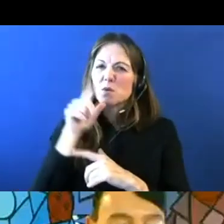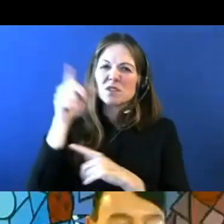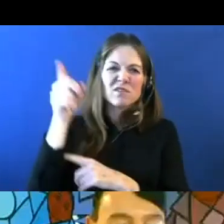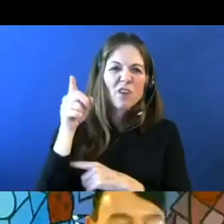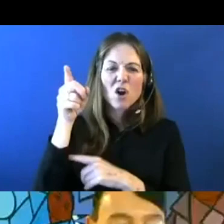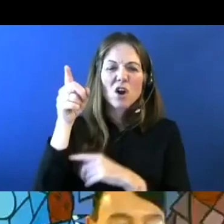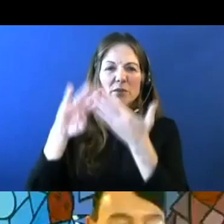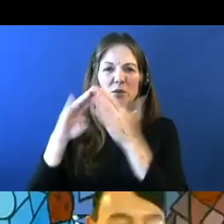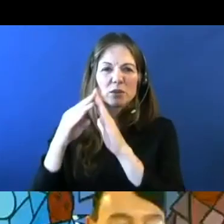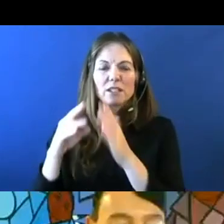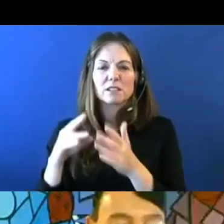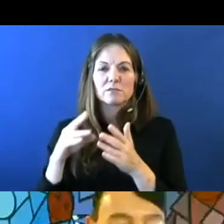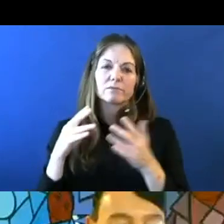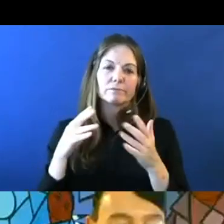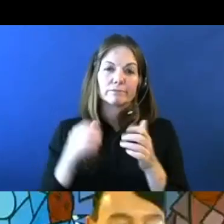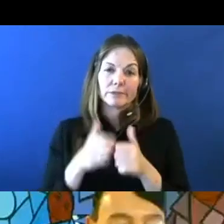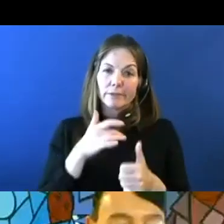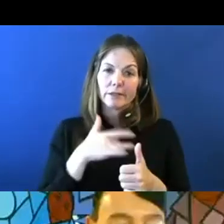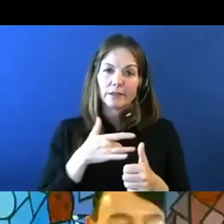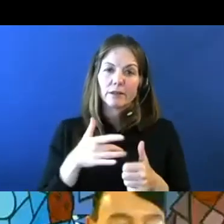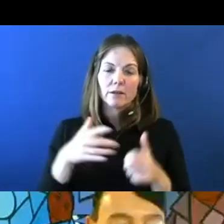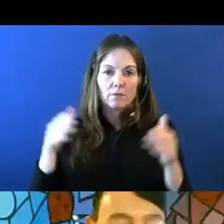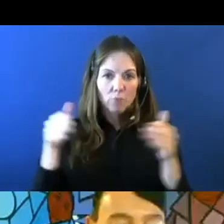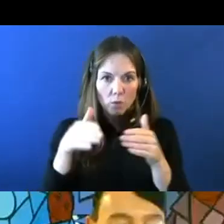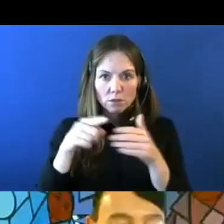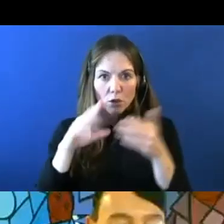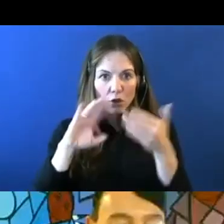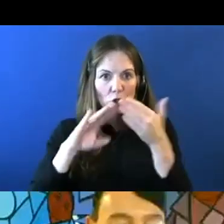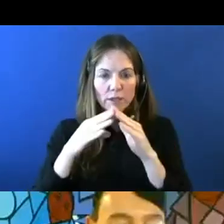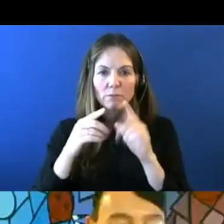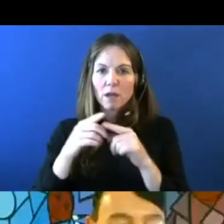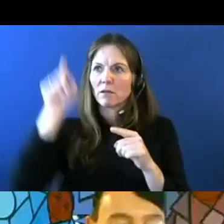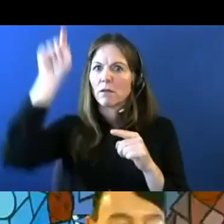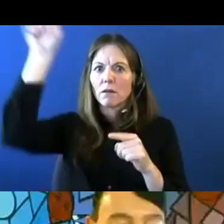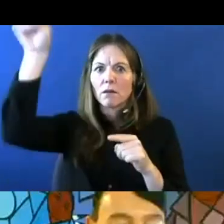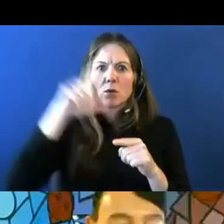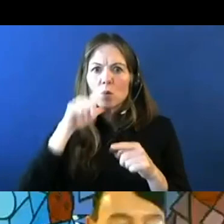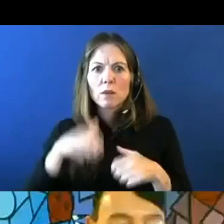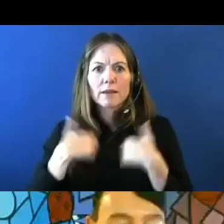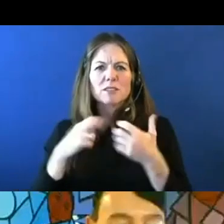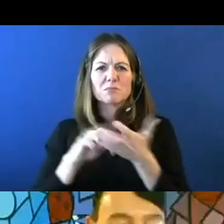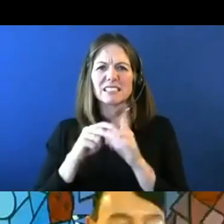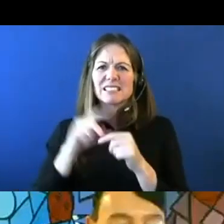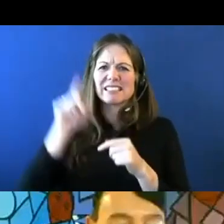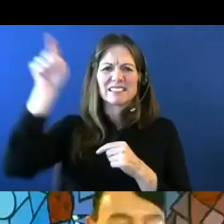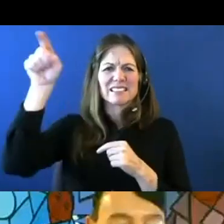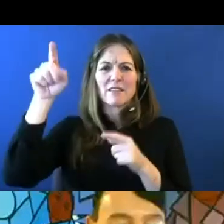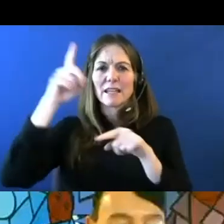know we're focused on urban, but what we've also noticed during COVID is that it's been transmitted from